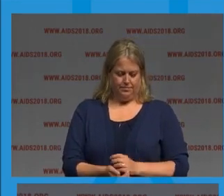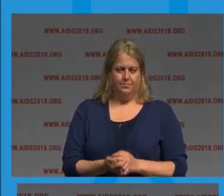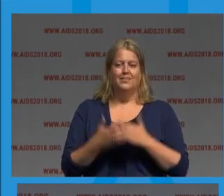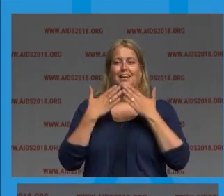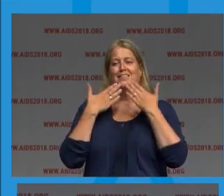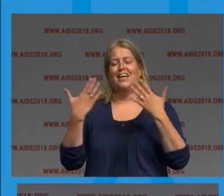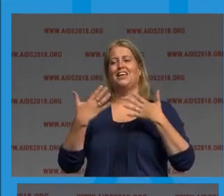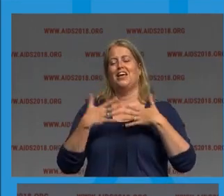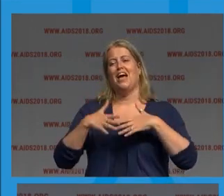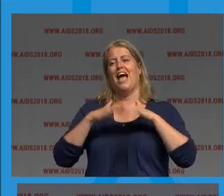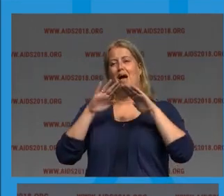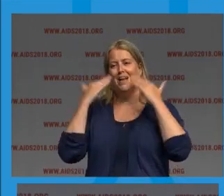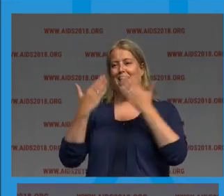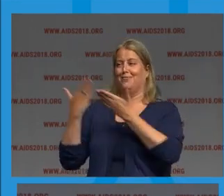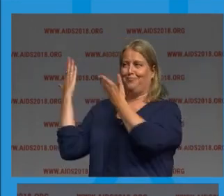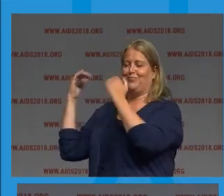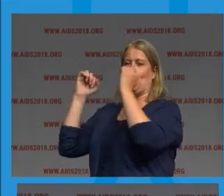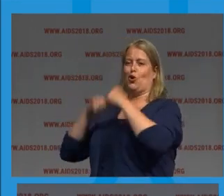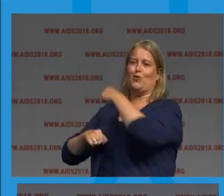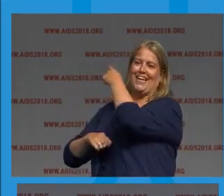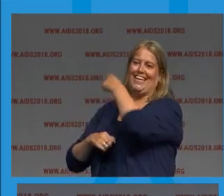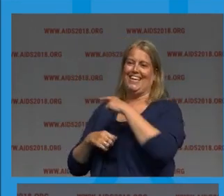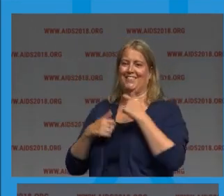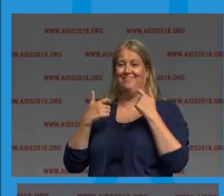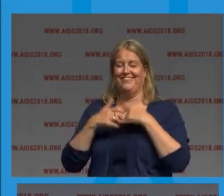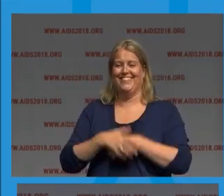Thank you. I'm glad you all agree.